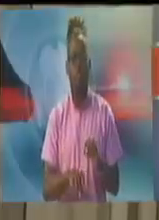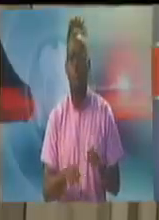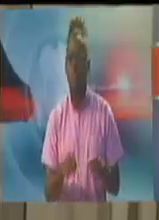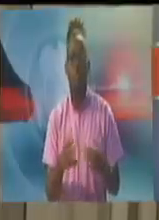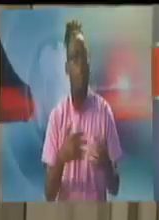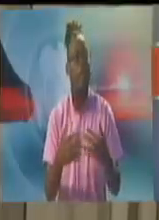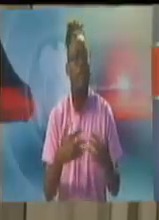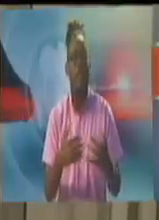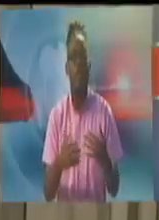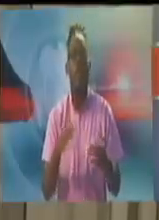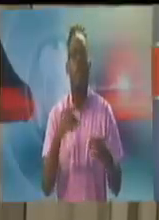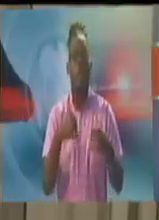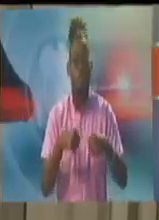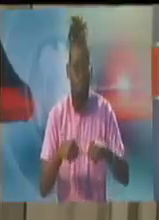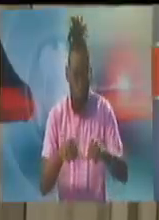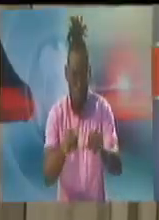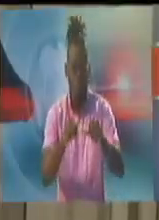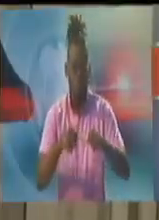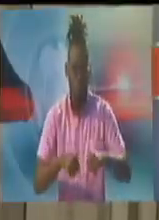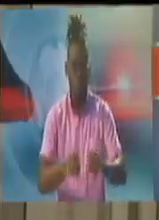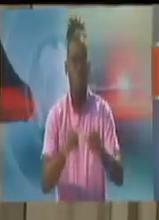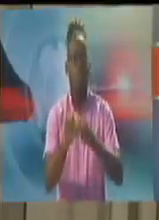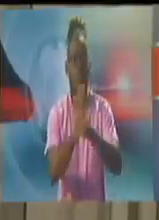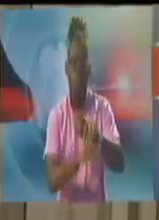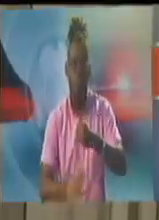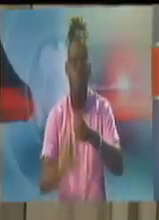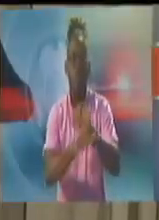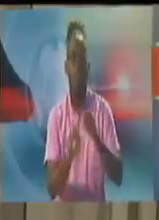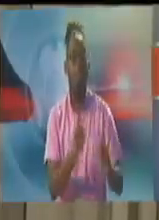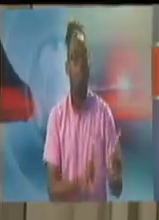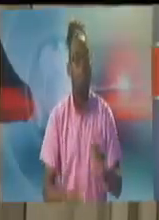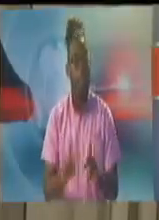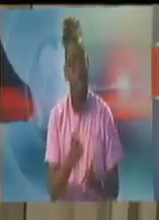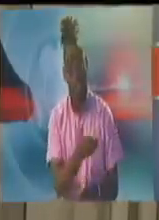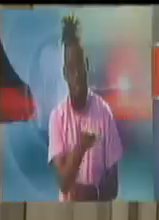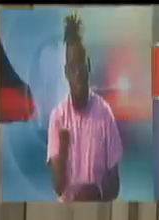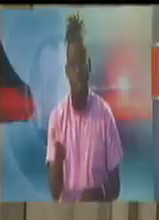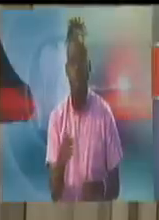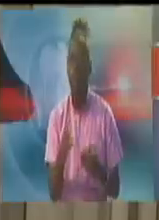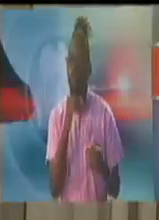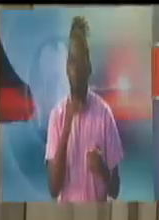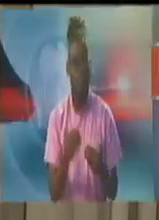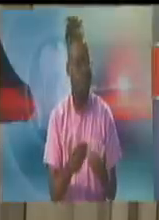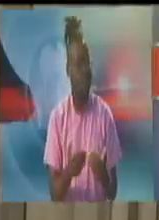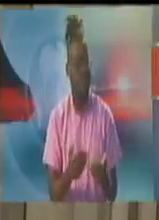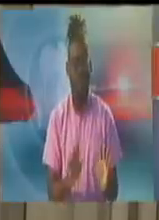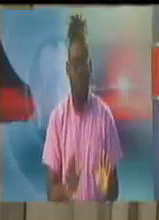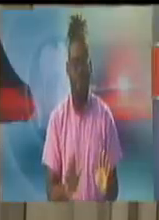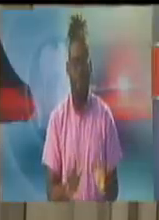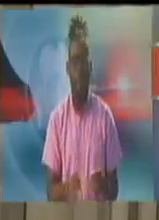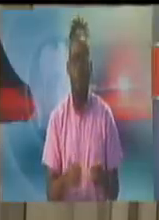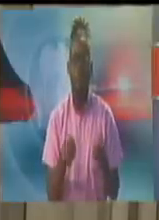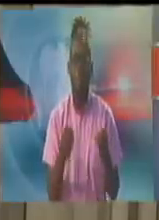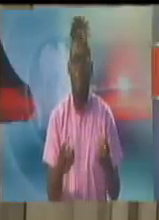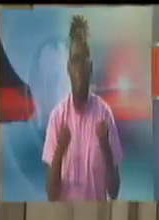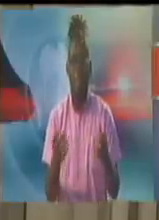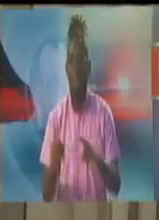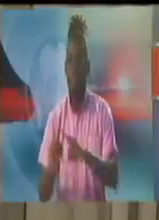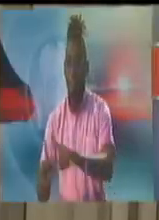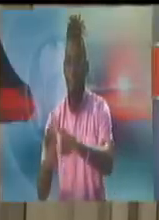we need to do to protect the population. I'll tell you, personally, it's not easy being bombarded constantly